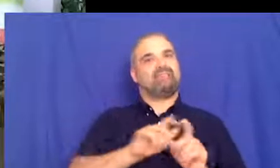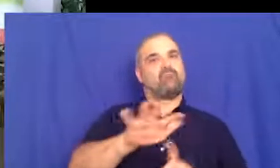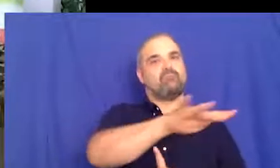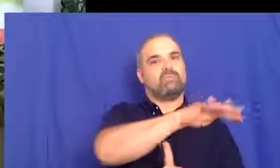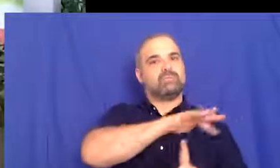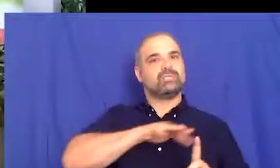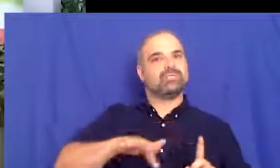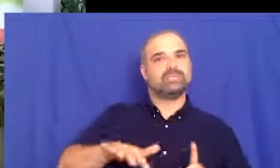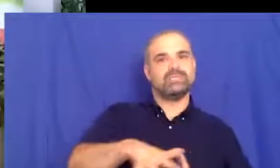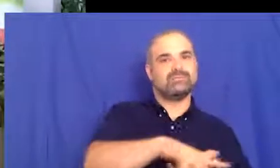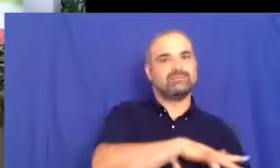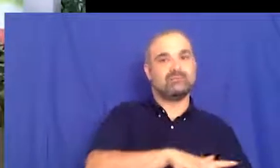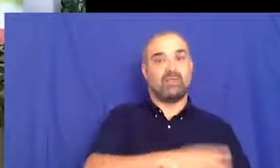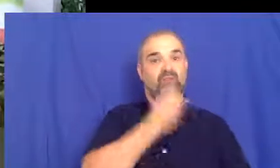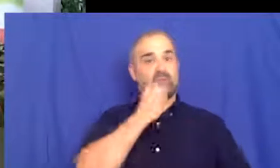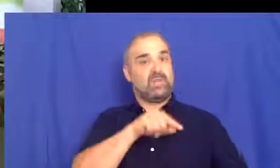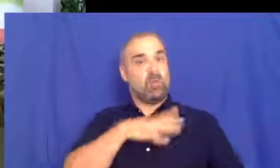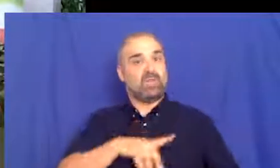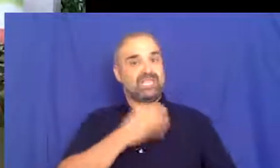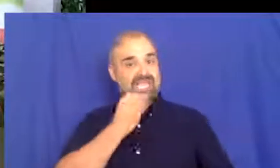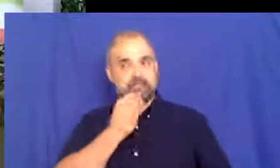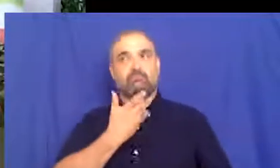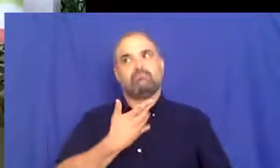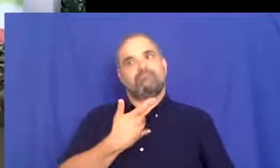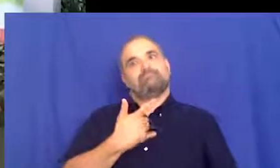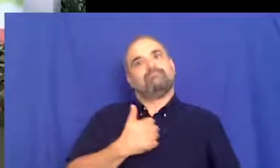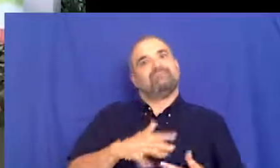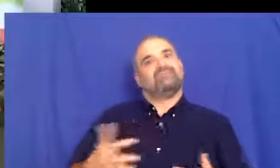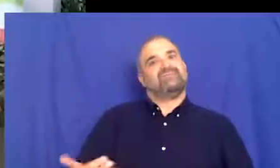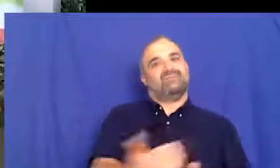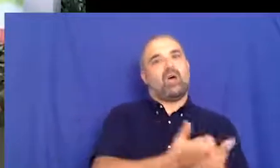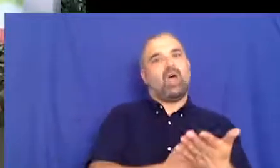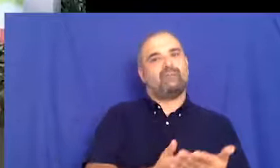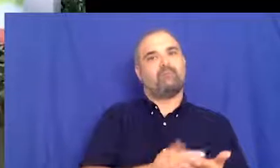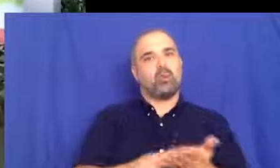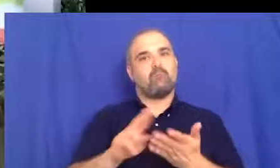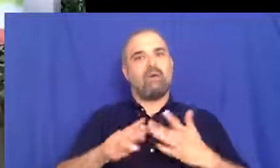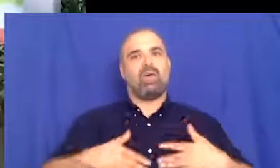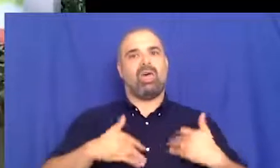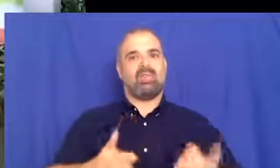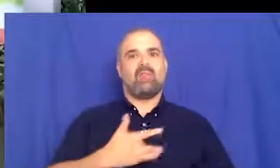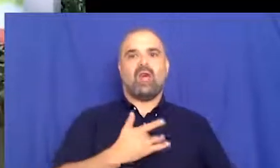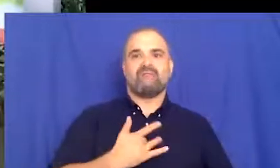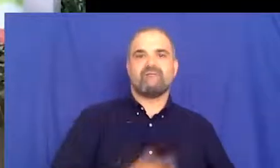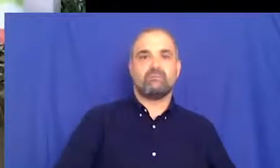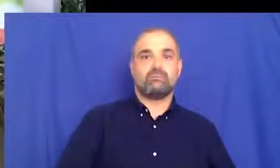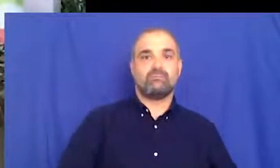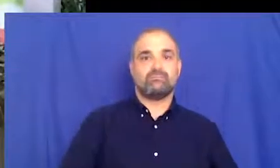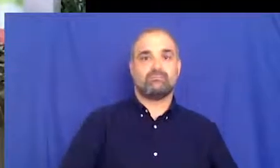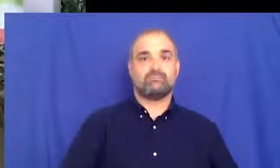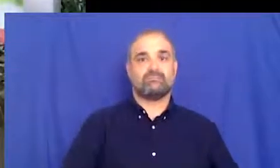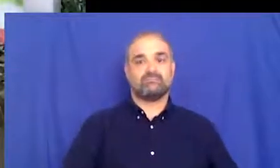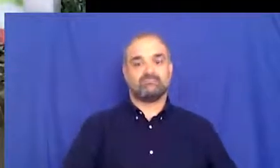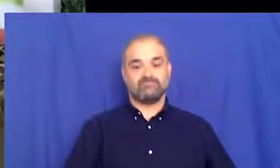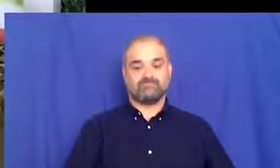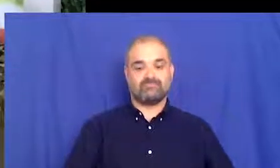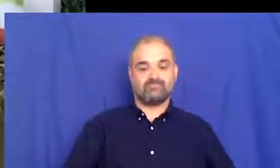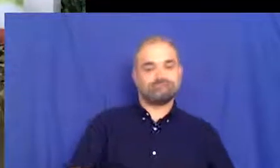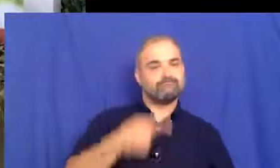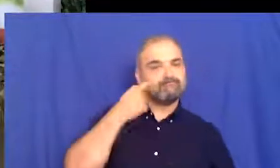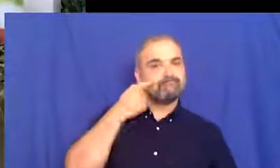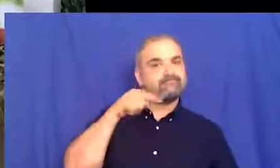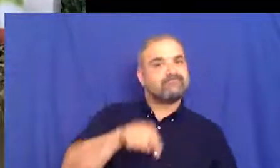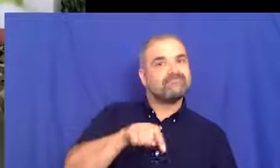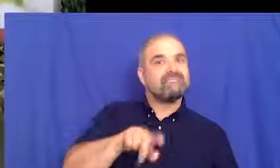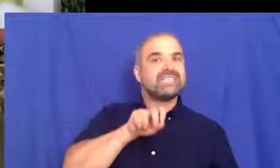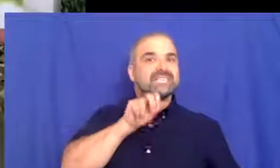lives in, eat the food he likes to eat, and basically live a long, healthy life. So if we look at him, he is flicking his tongue.